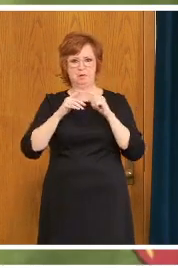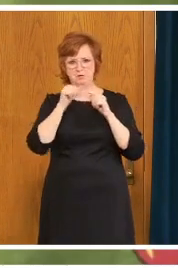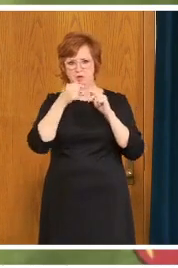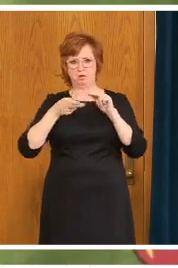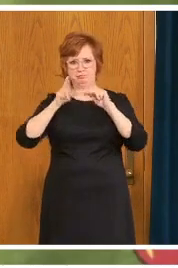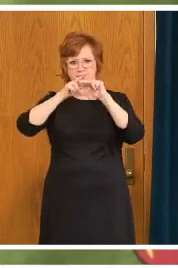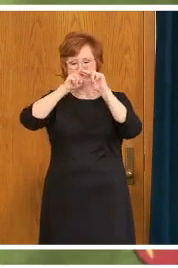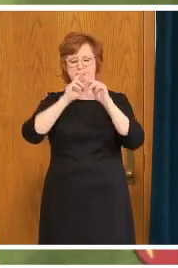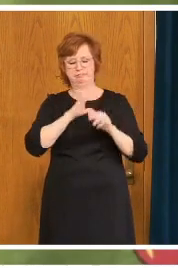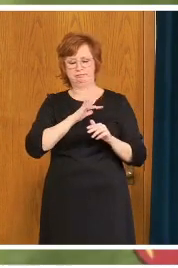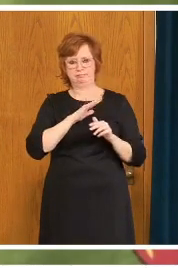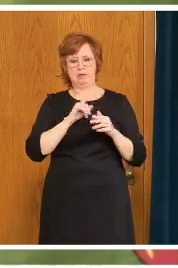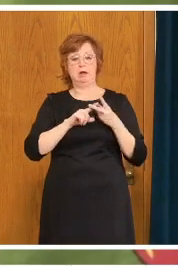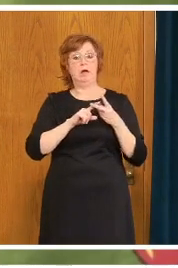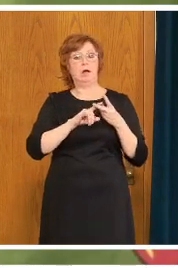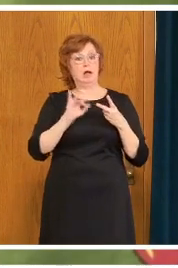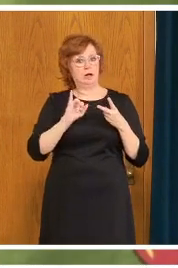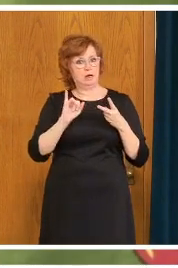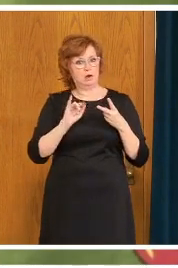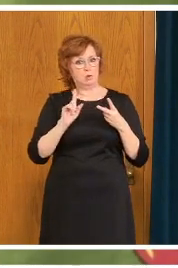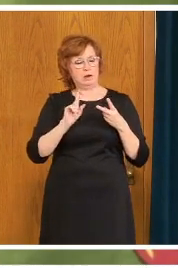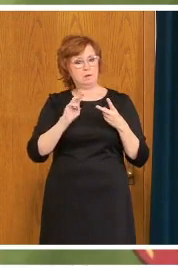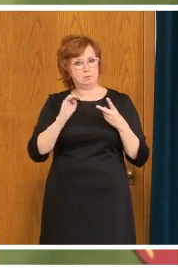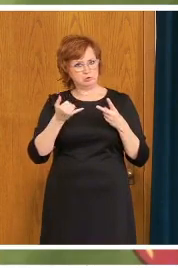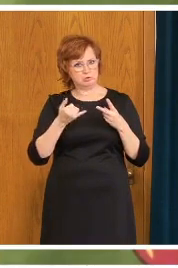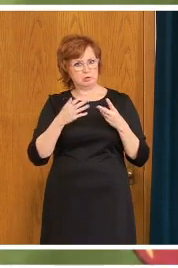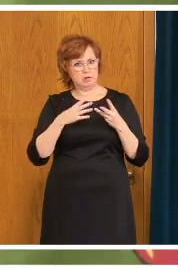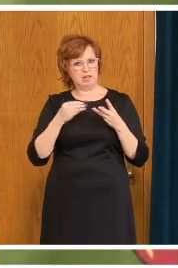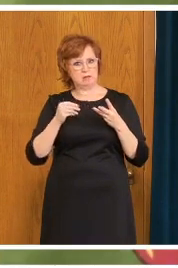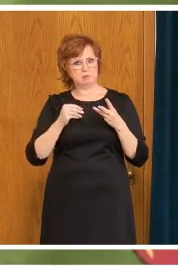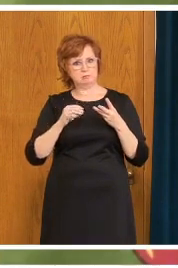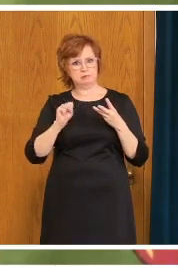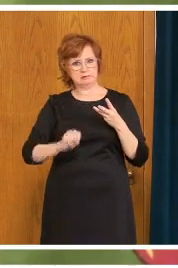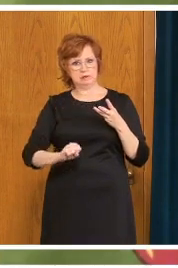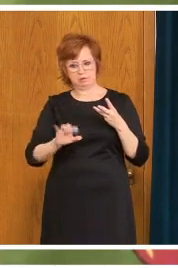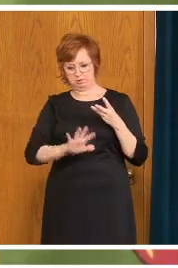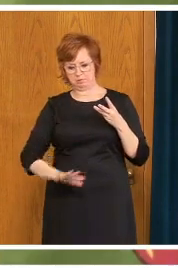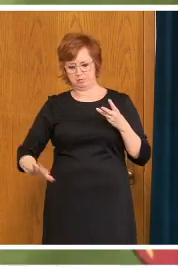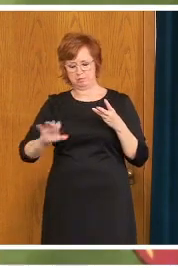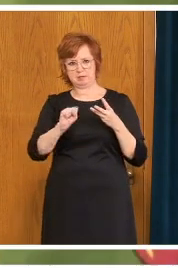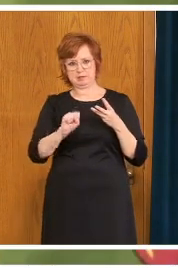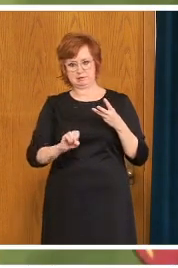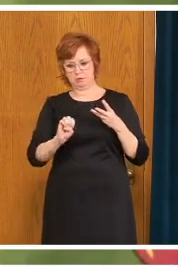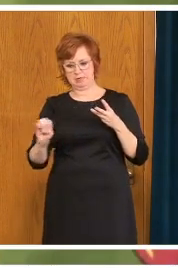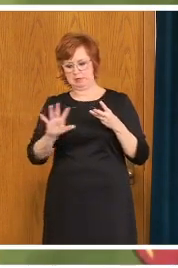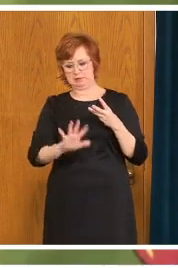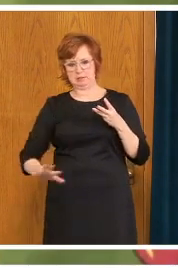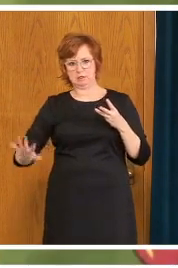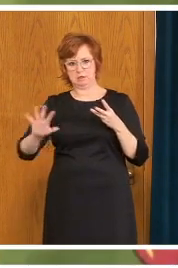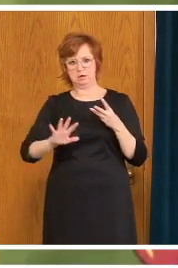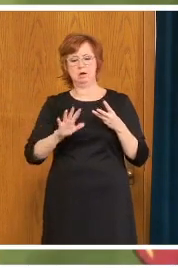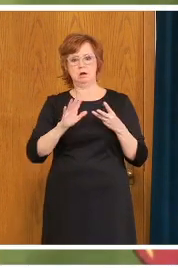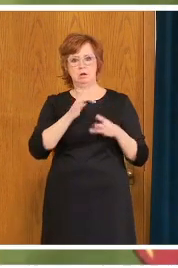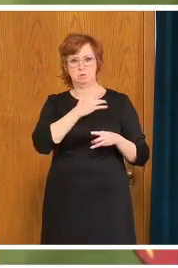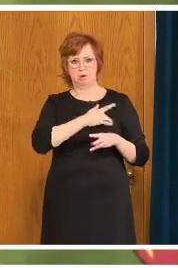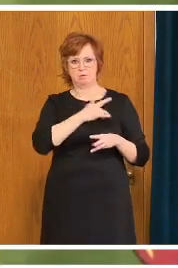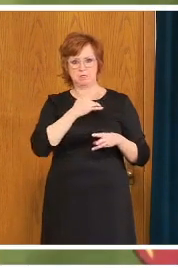also seen that stabilize in Moose Jaw and some of the other perimeter areas in and around the southeast part of the